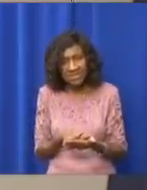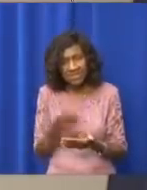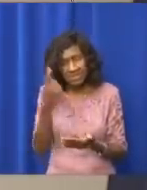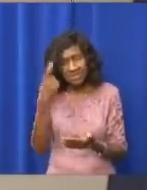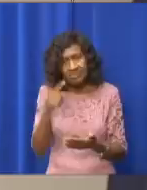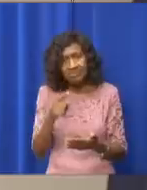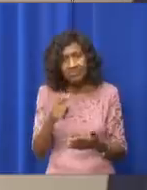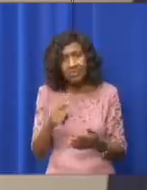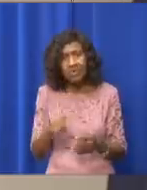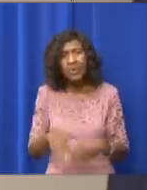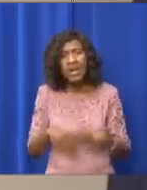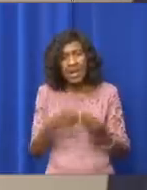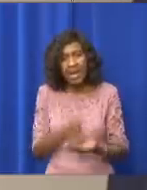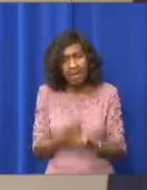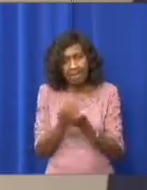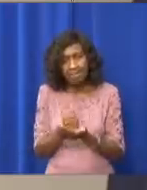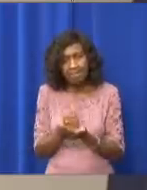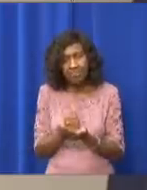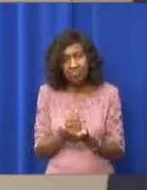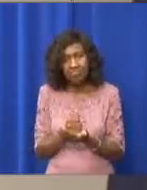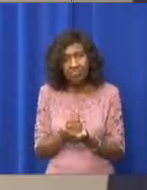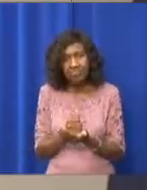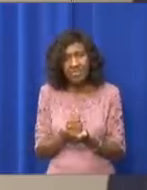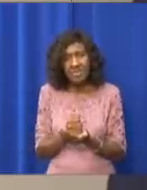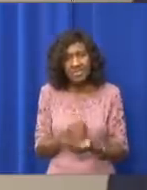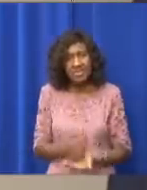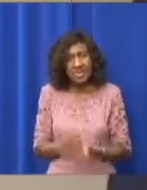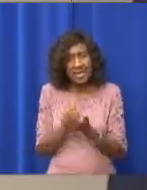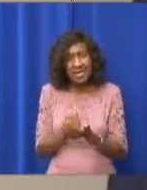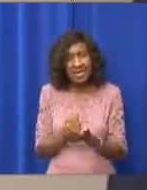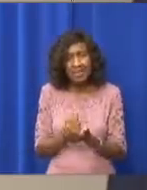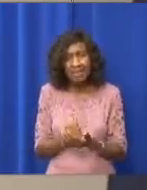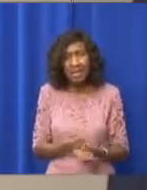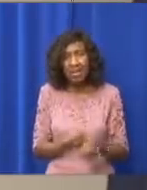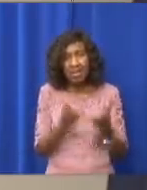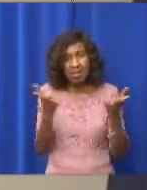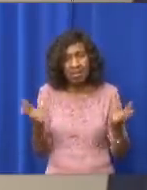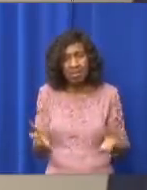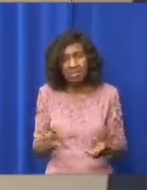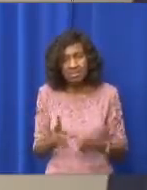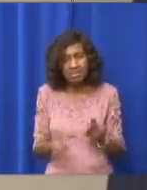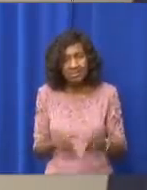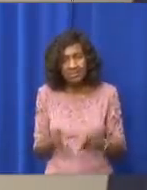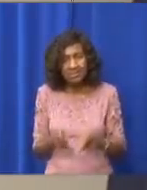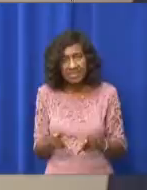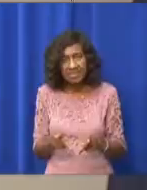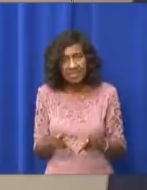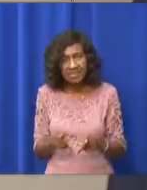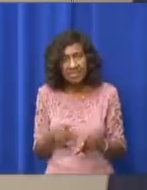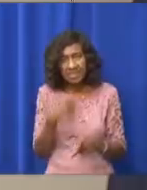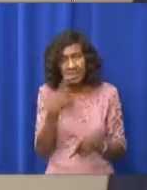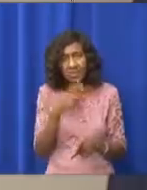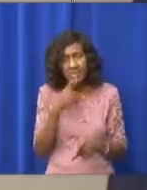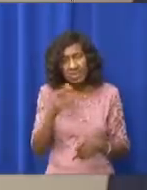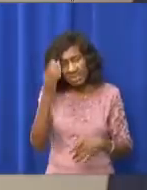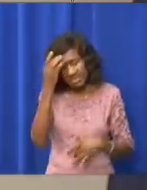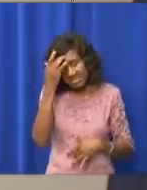the years, they have made many contributions to help better the lives and the medical outcomes of those who need it